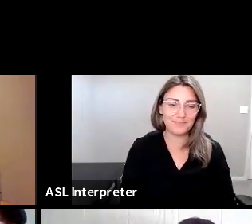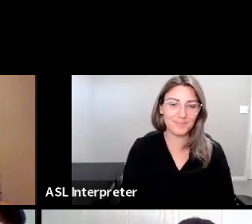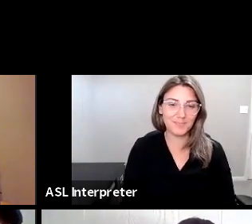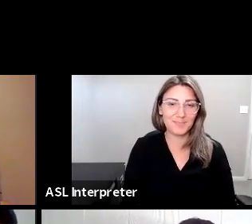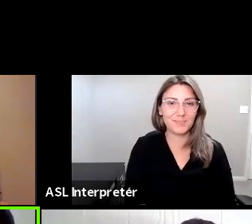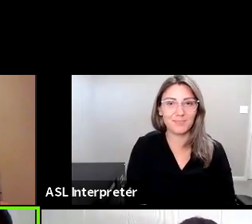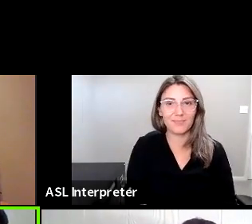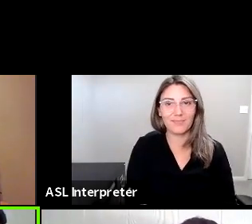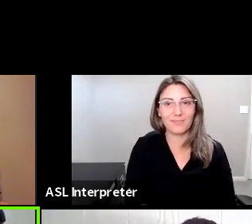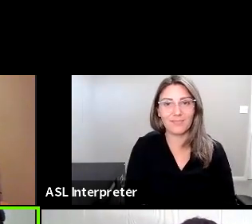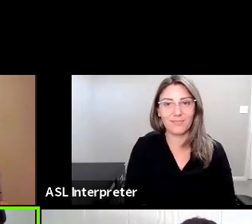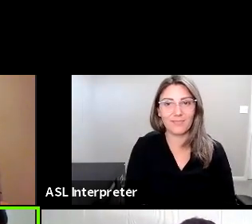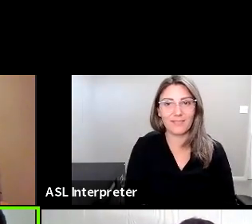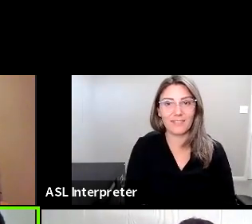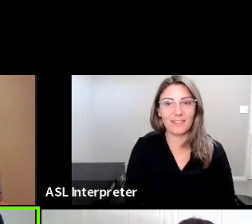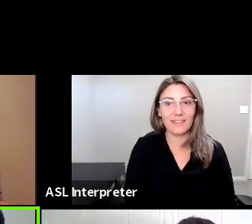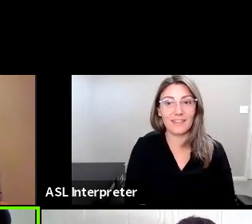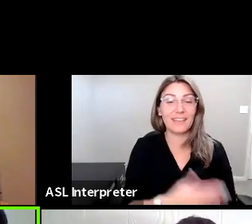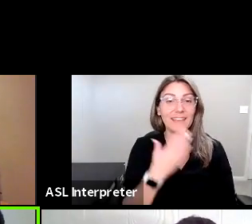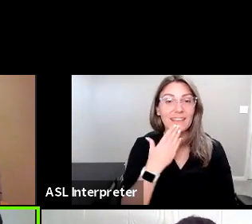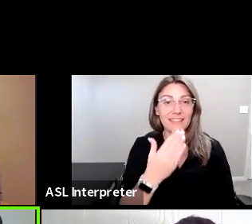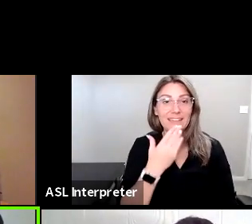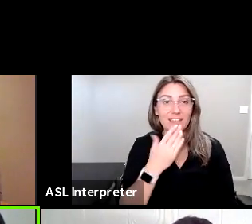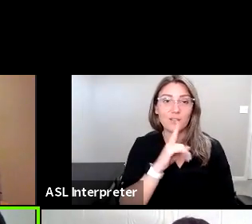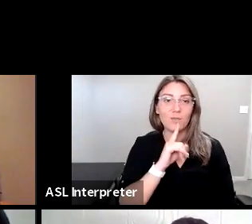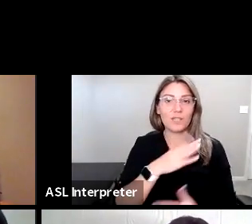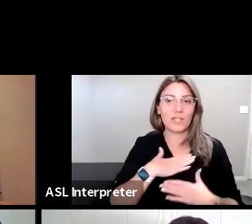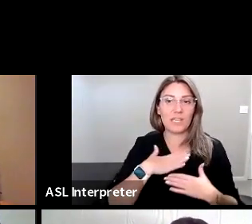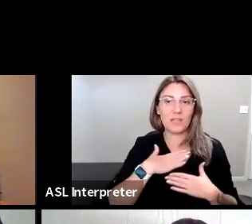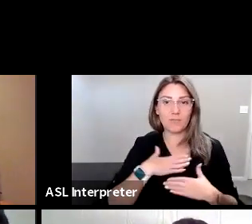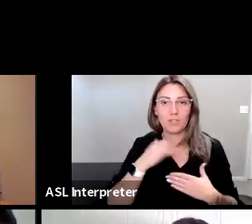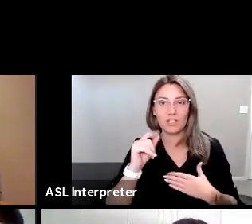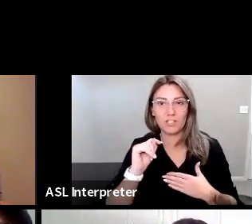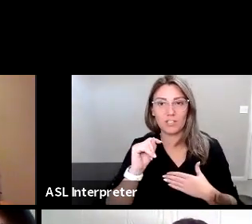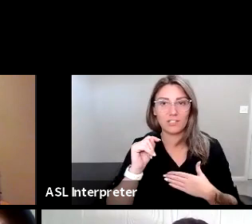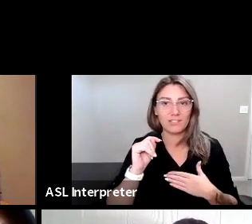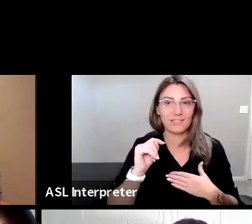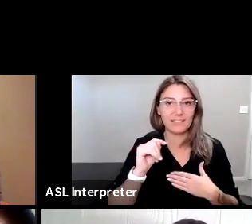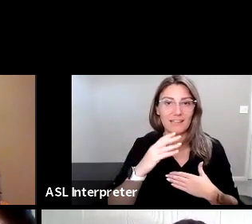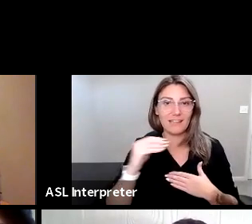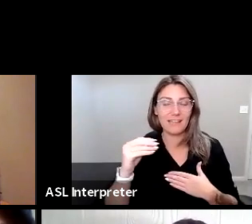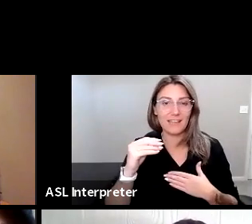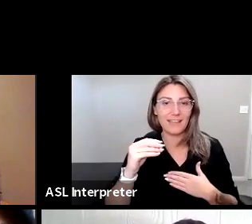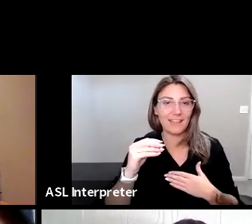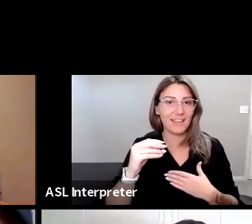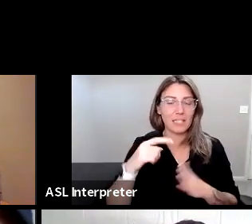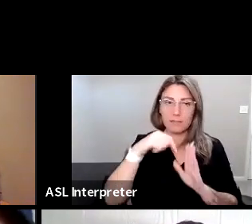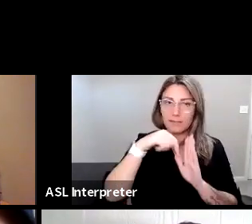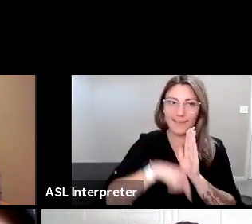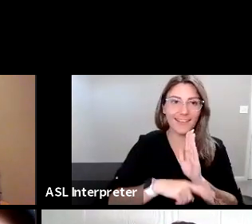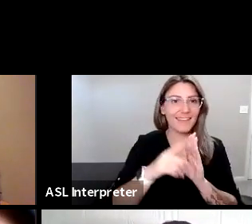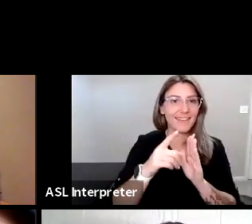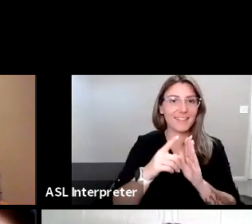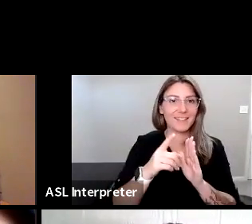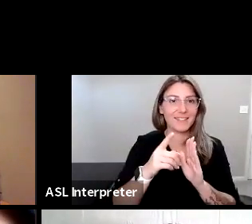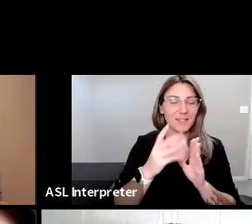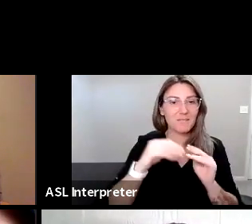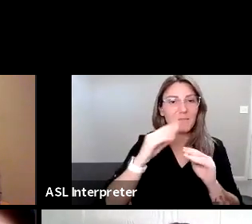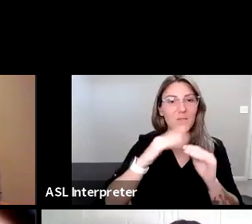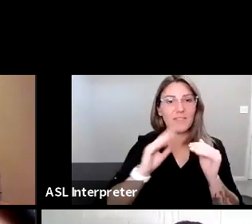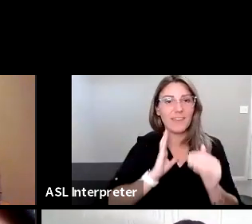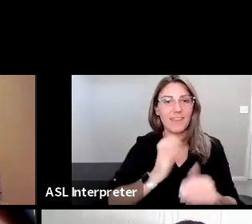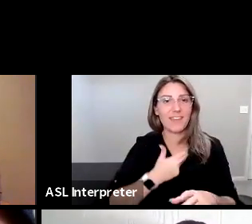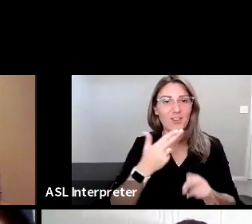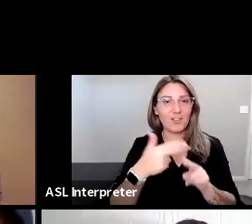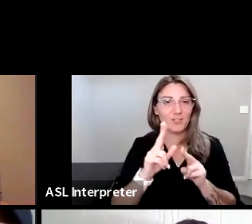Thank you guys so much for attending today. Really appreciate it, and adding such a depth beyond our short presentation.